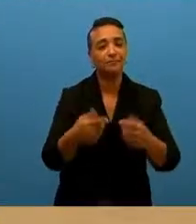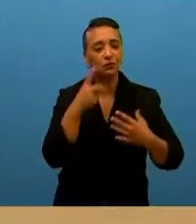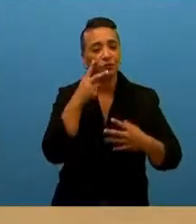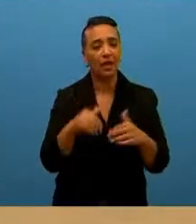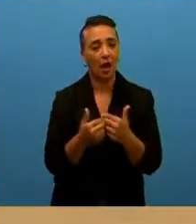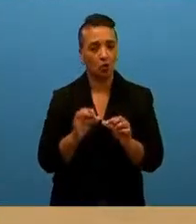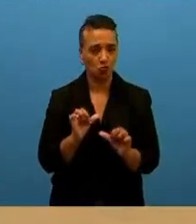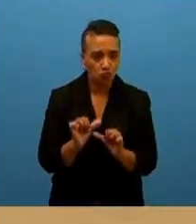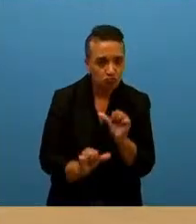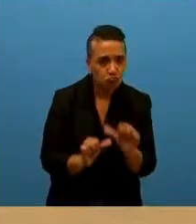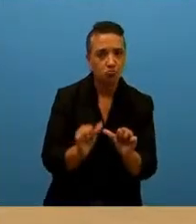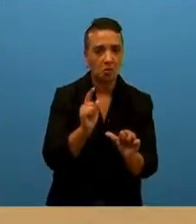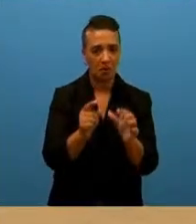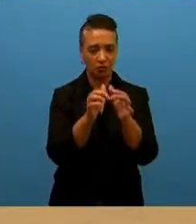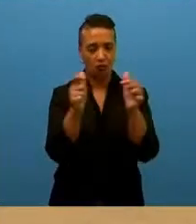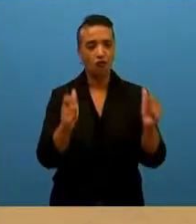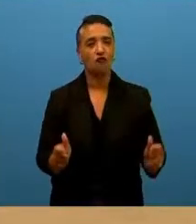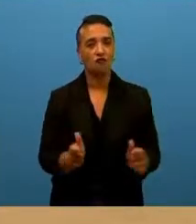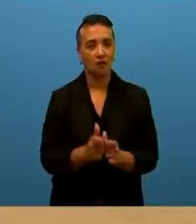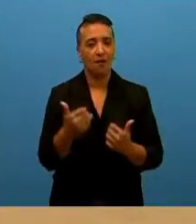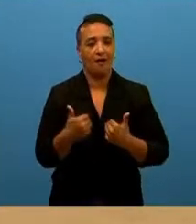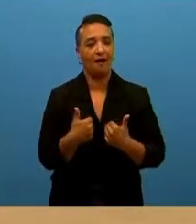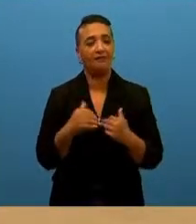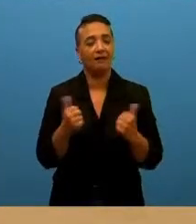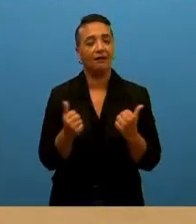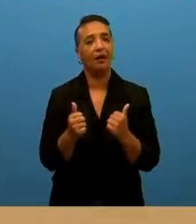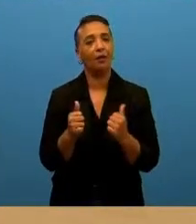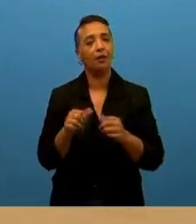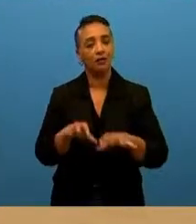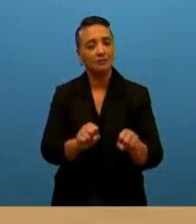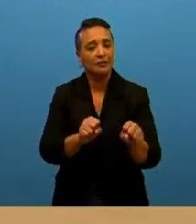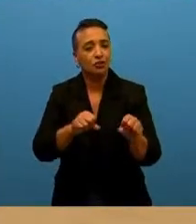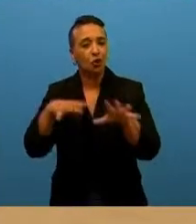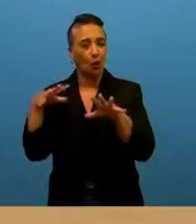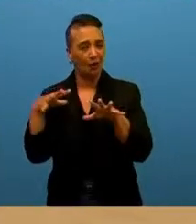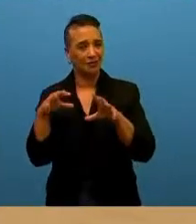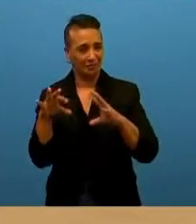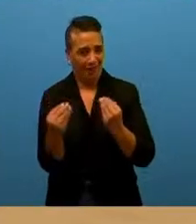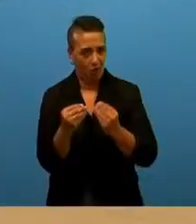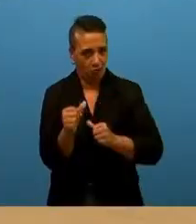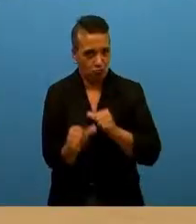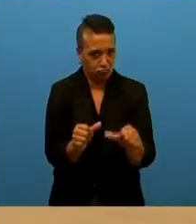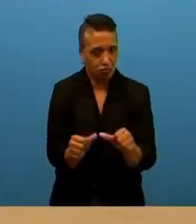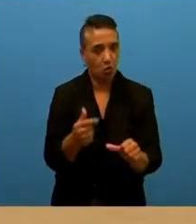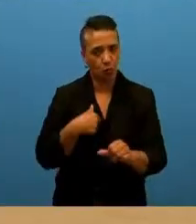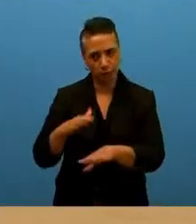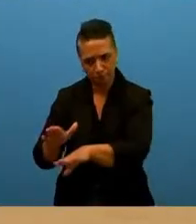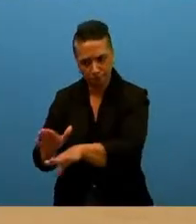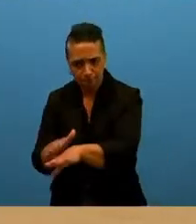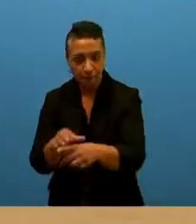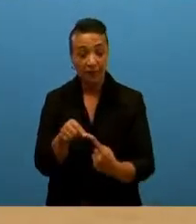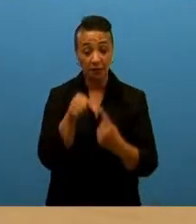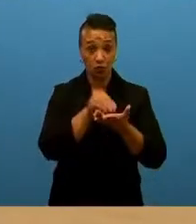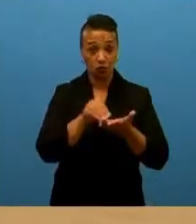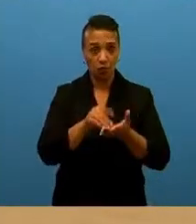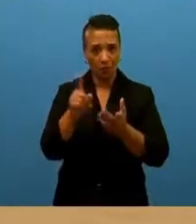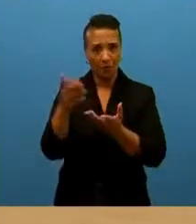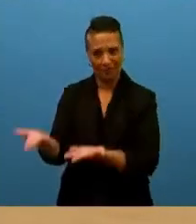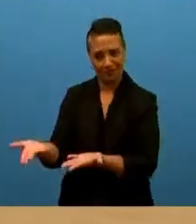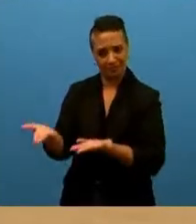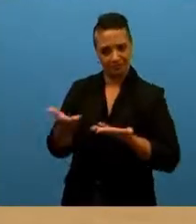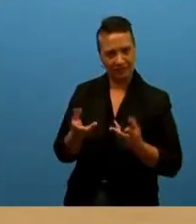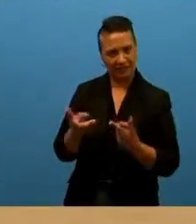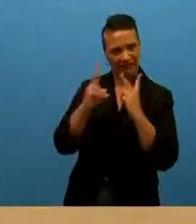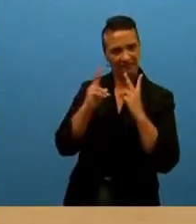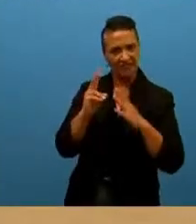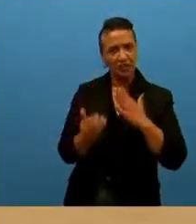a framework with provided UN observers, and we call for this the Special Rapporteur to visit the country as